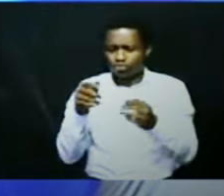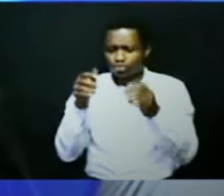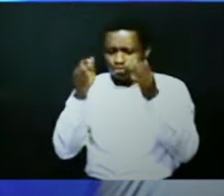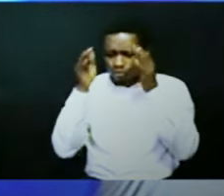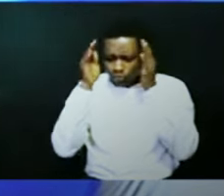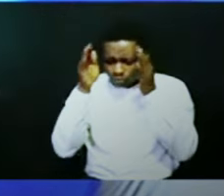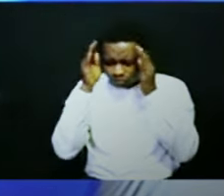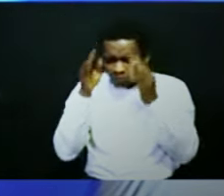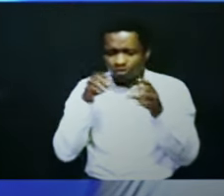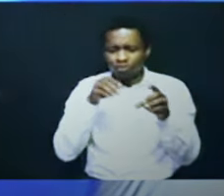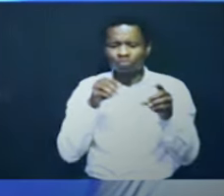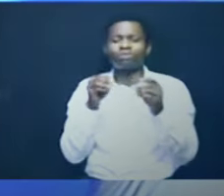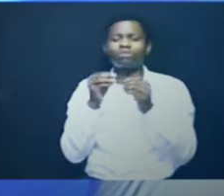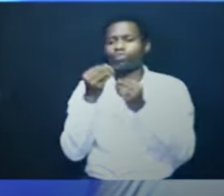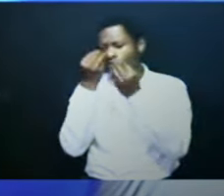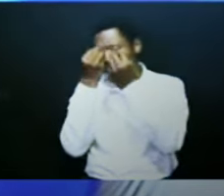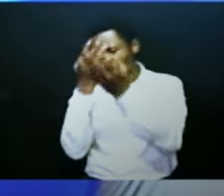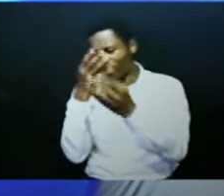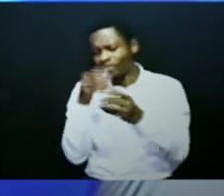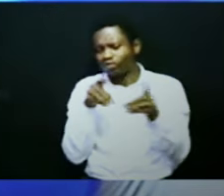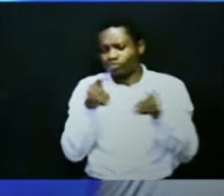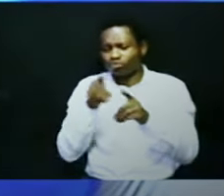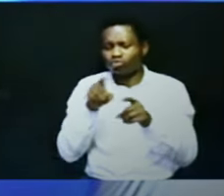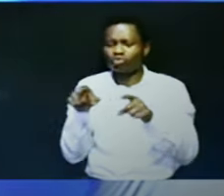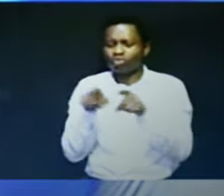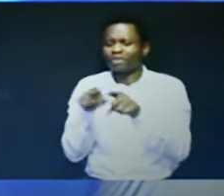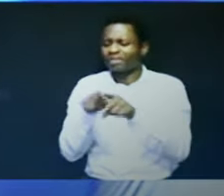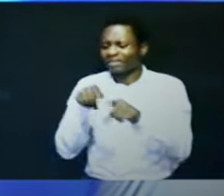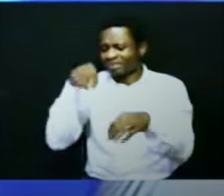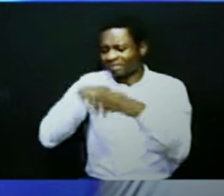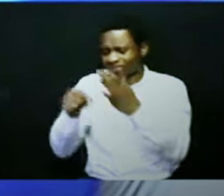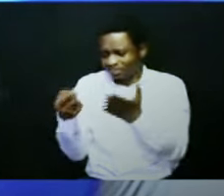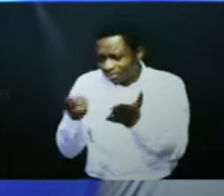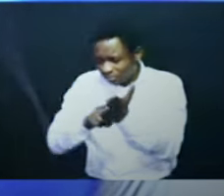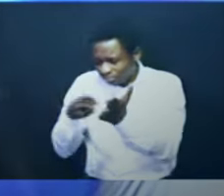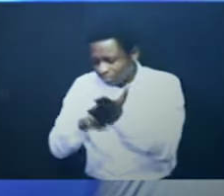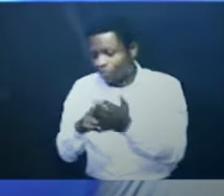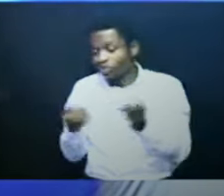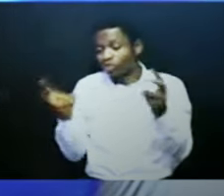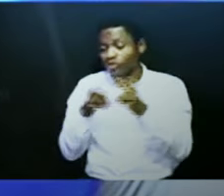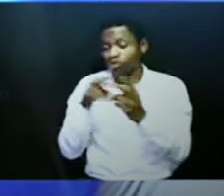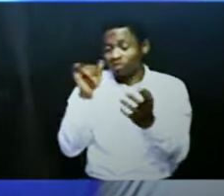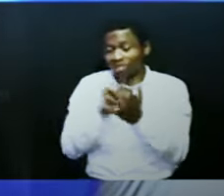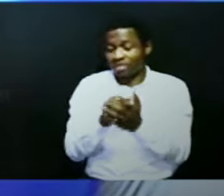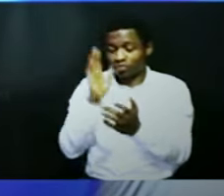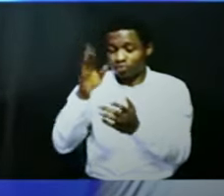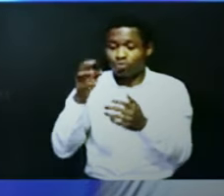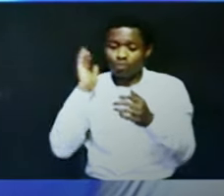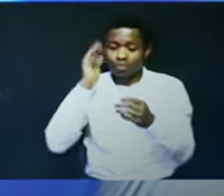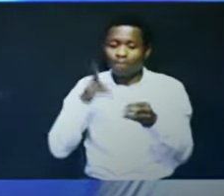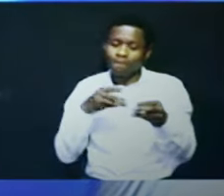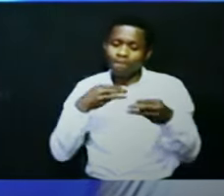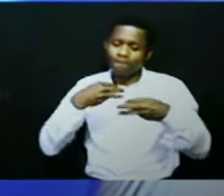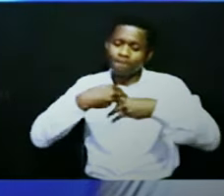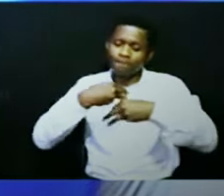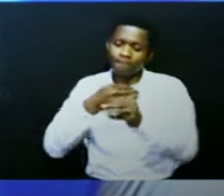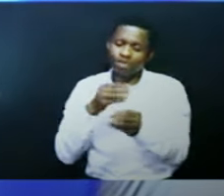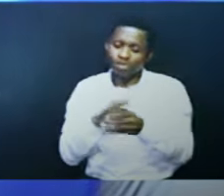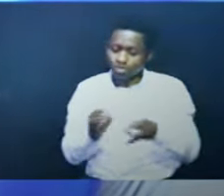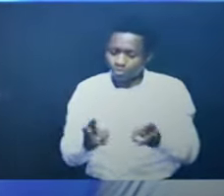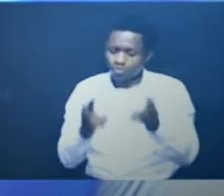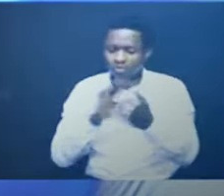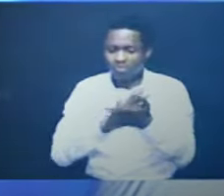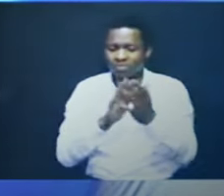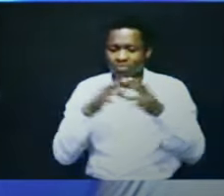do according to all that is written therein. For then thou shalt make thy way prosperous,